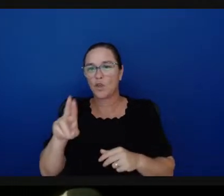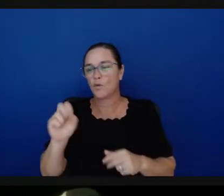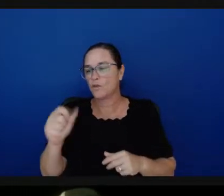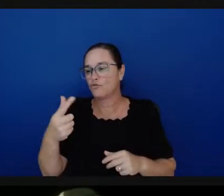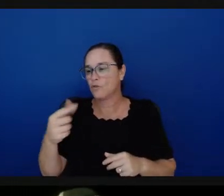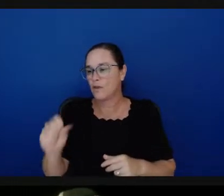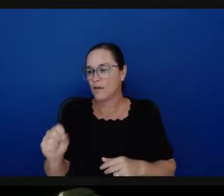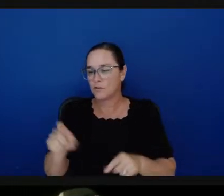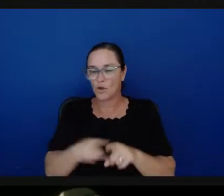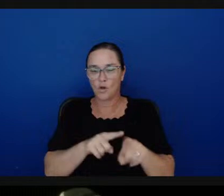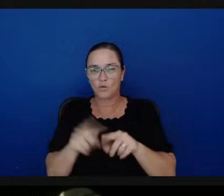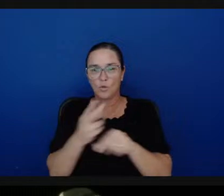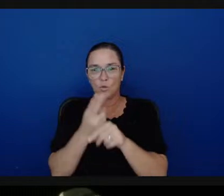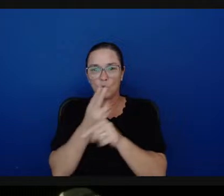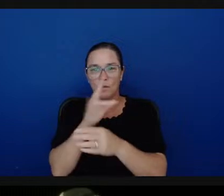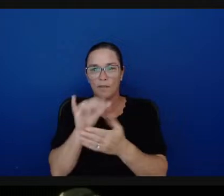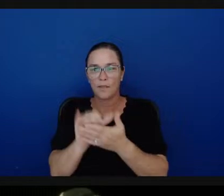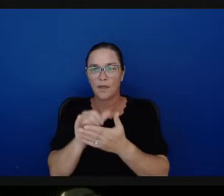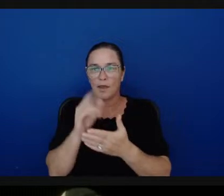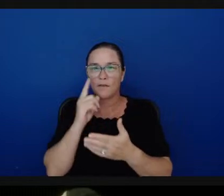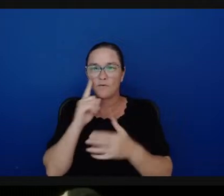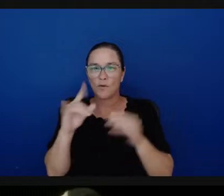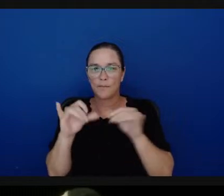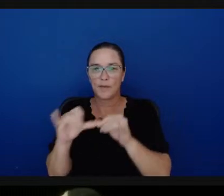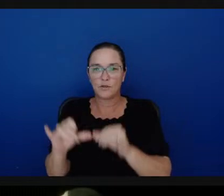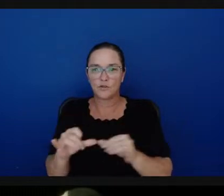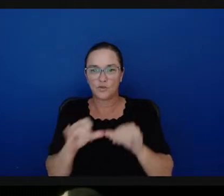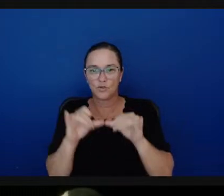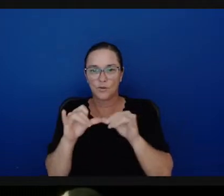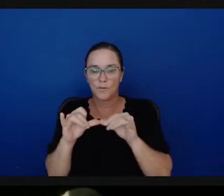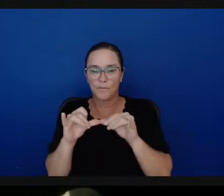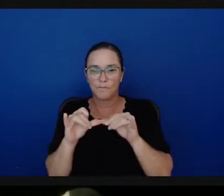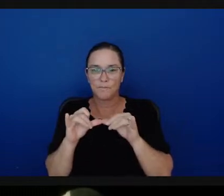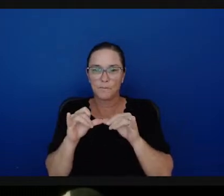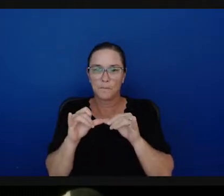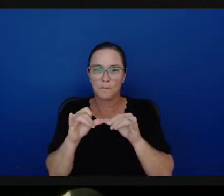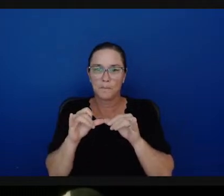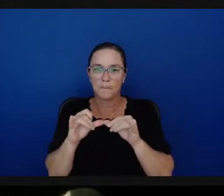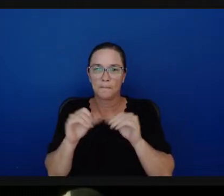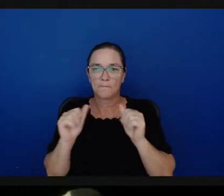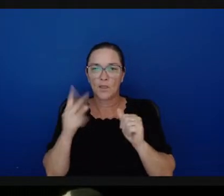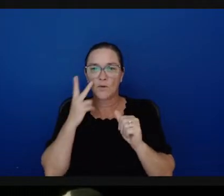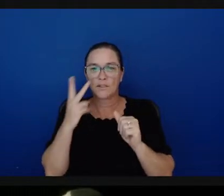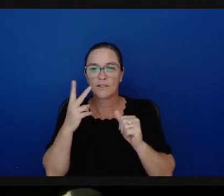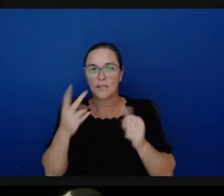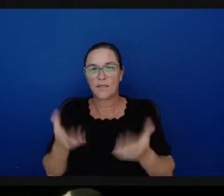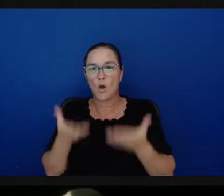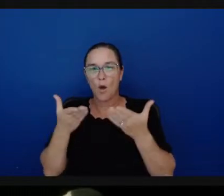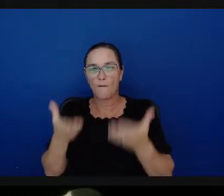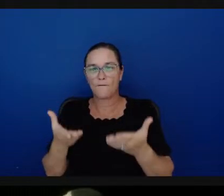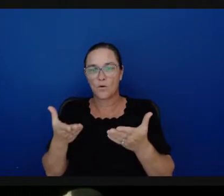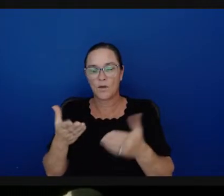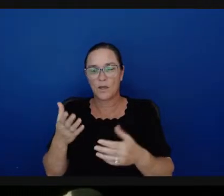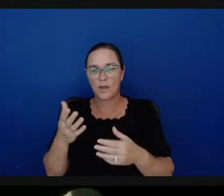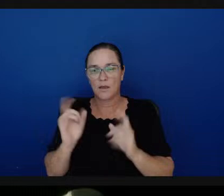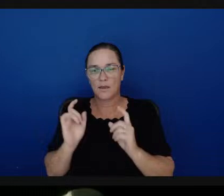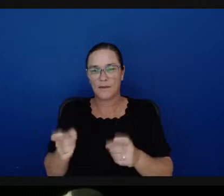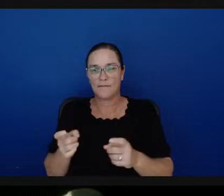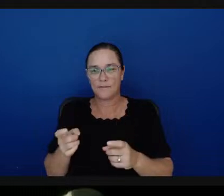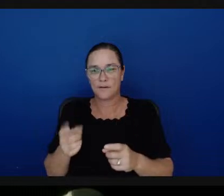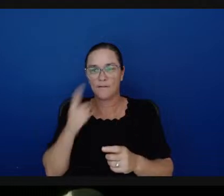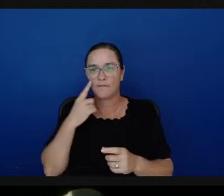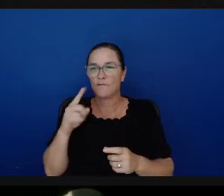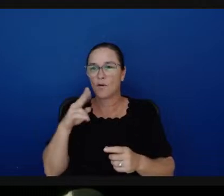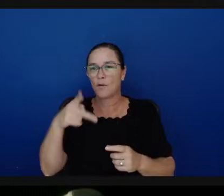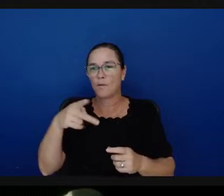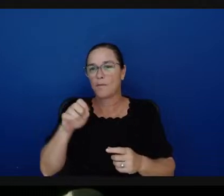that as a site for measurements. Right? You can see there's a little ho'okupu offering down here as well. So you can see that there is likely